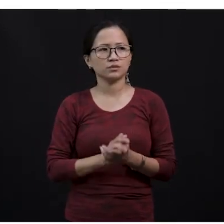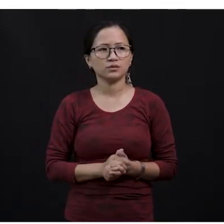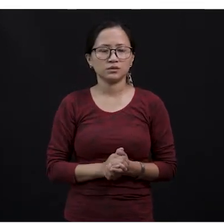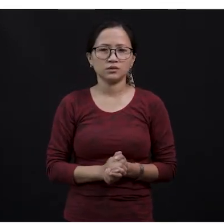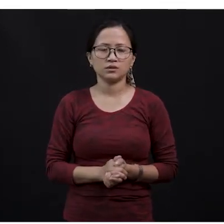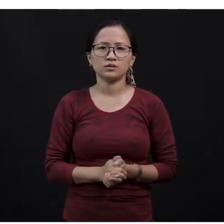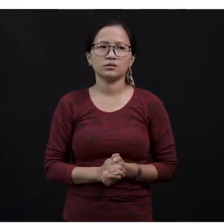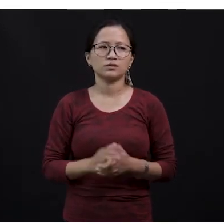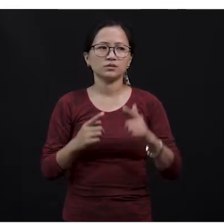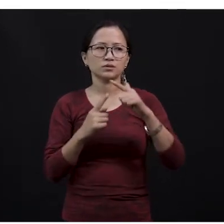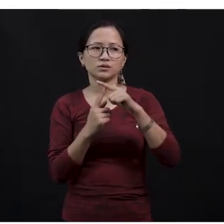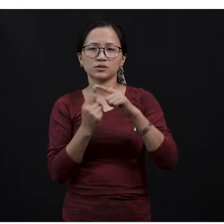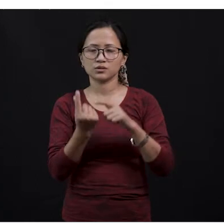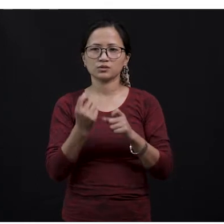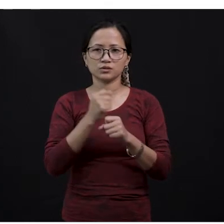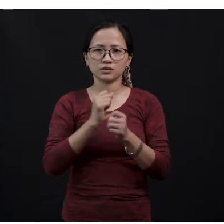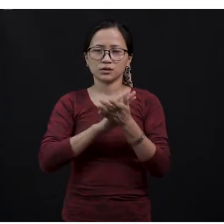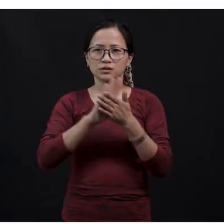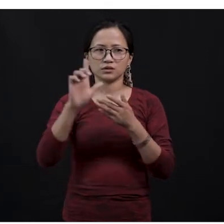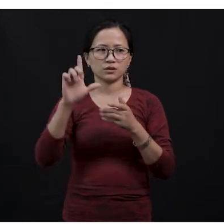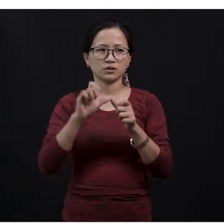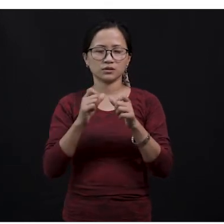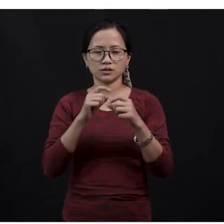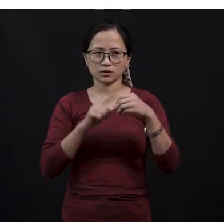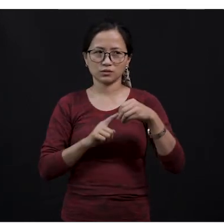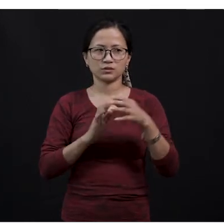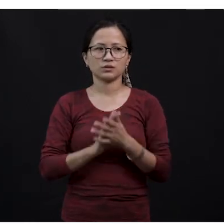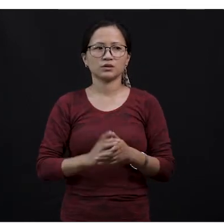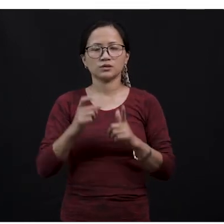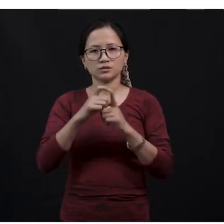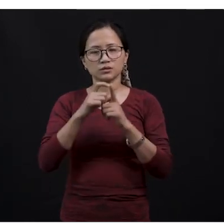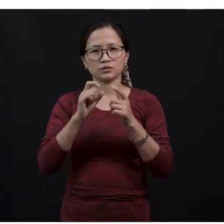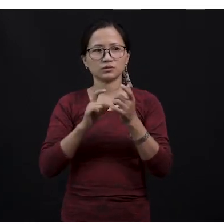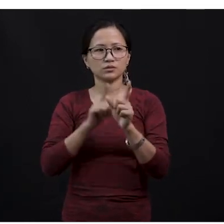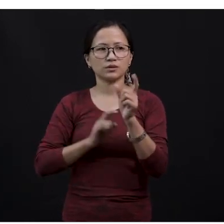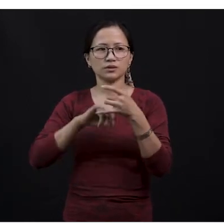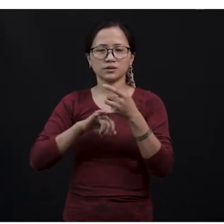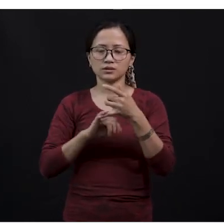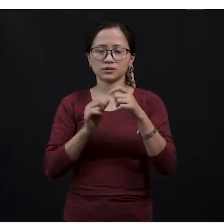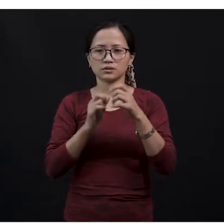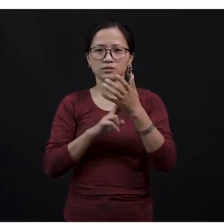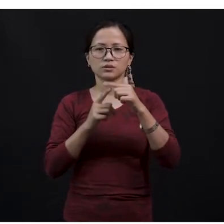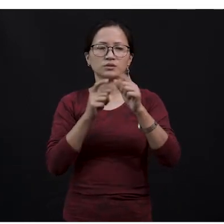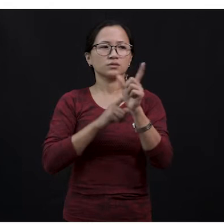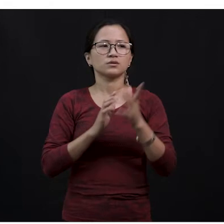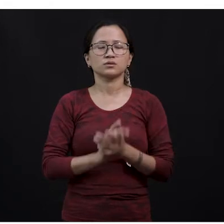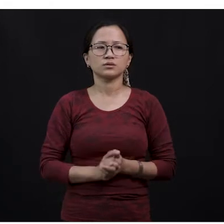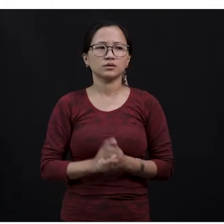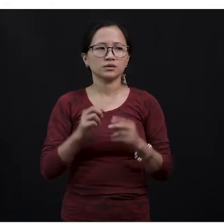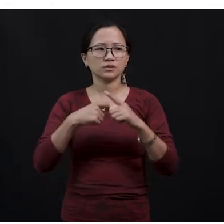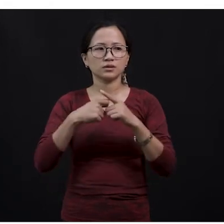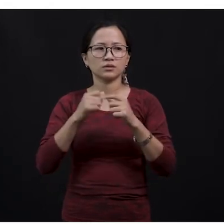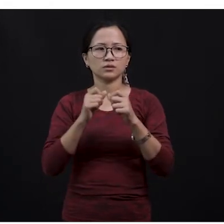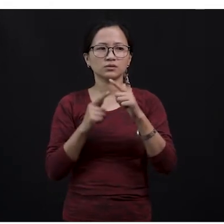started with the Tugla dynasty. So it was Khilji who died. Khilji dynasty came to an end, and Khilji was